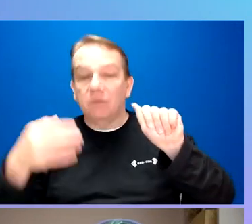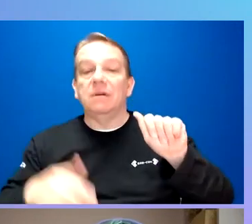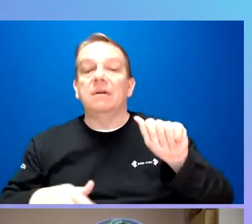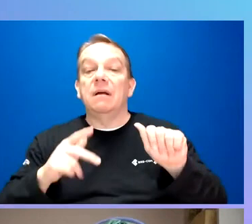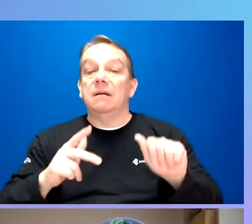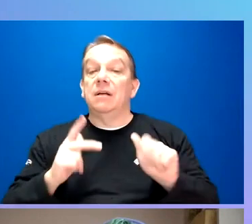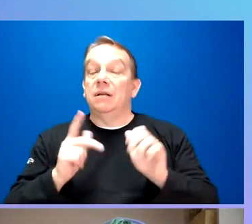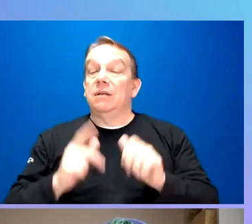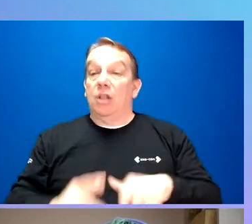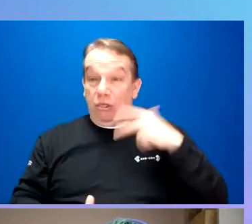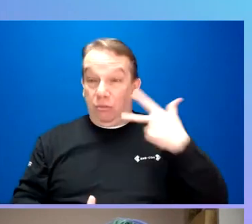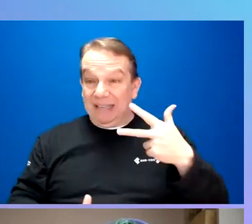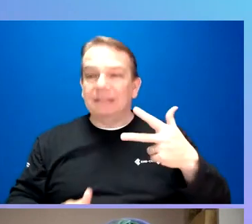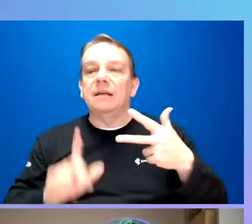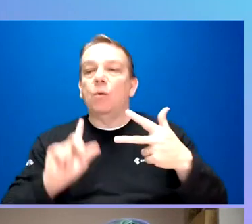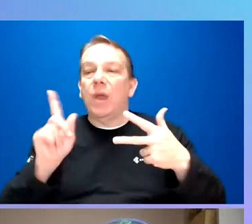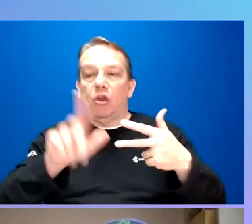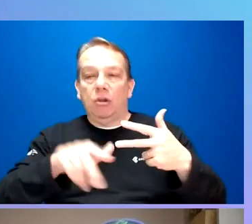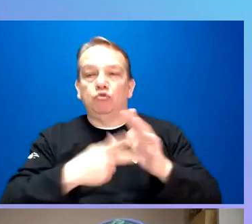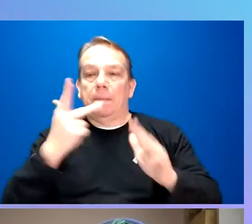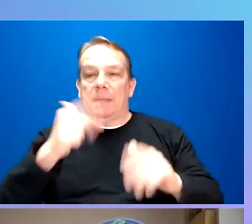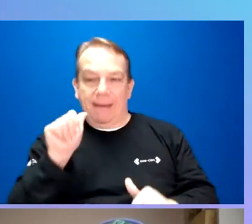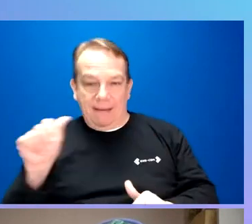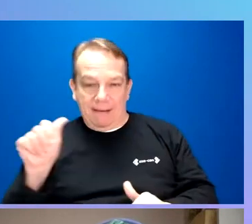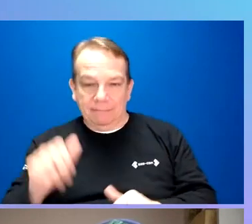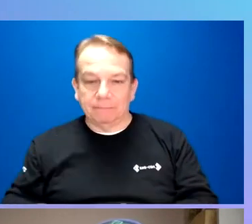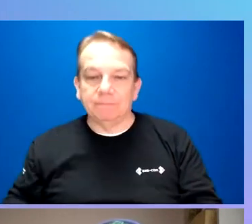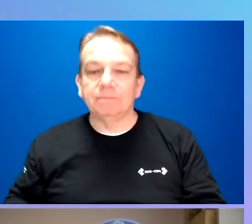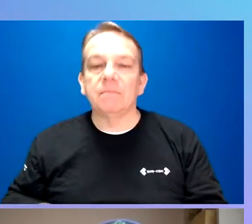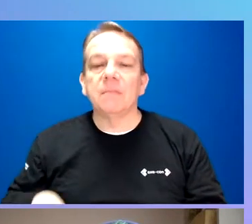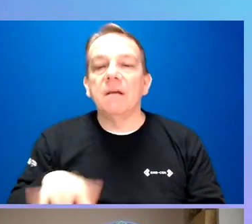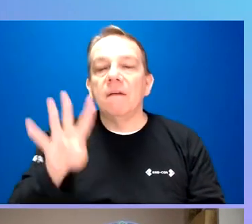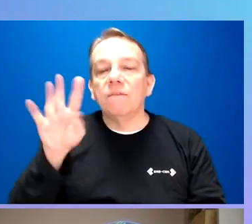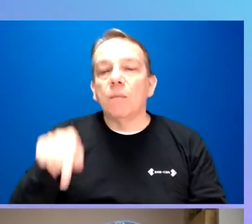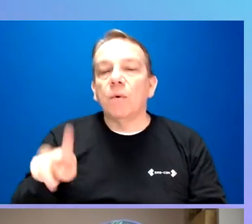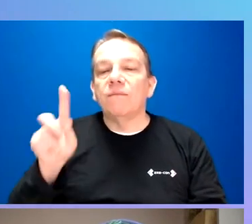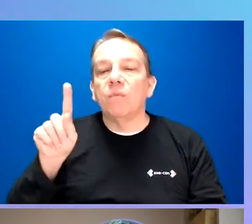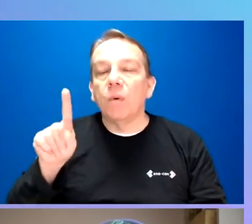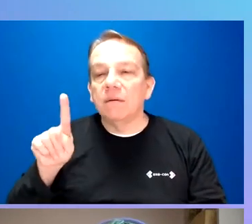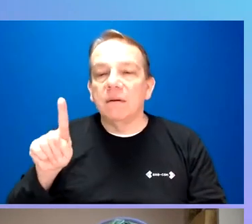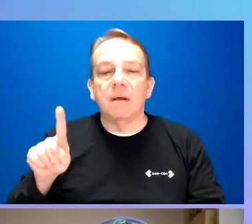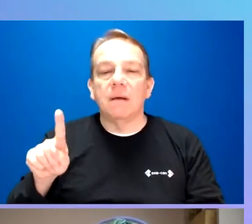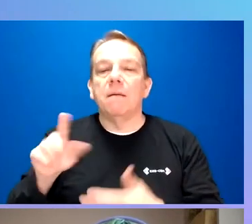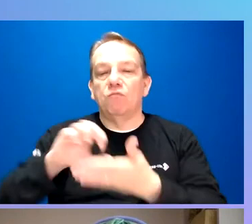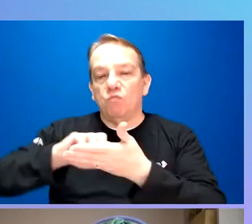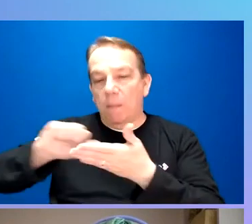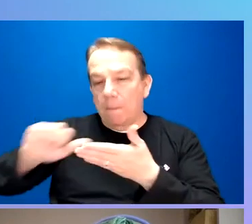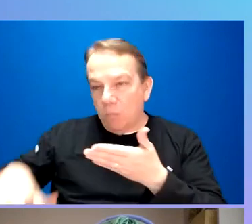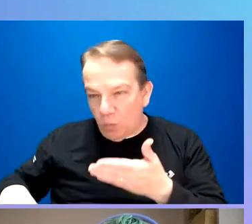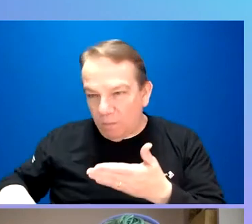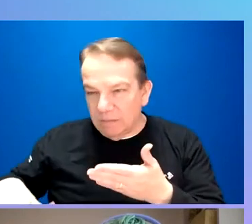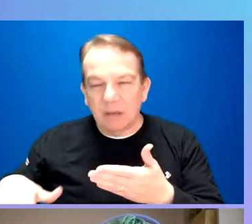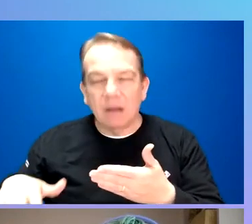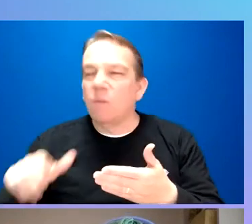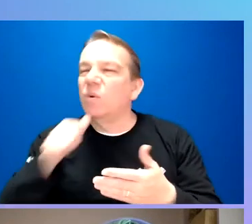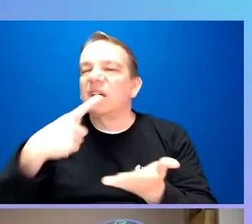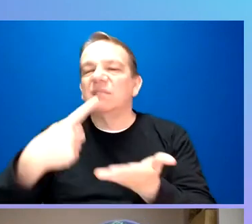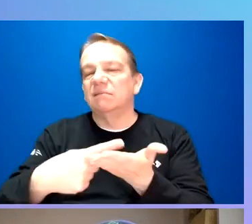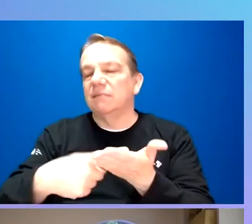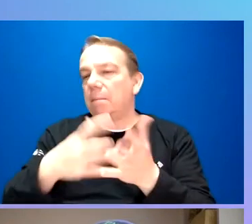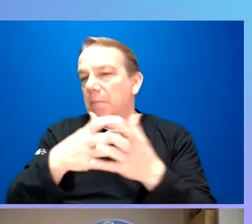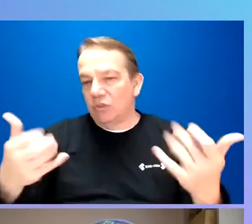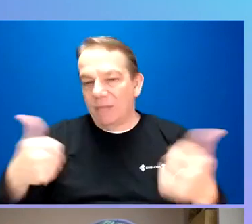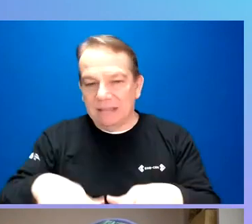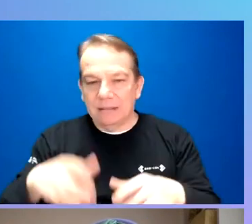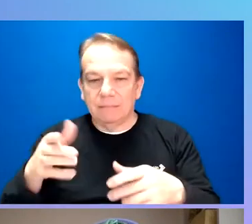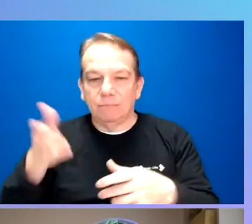There was one success criteria removed, which is 4.4.1 parsing. However, we won't cover that one so much in this presentation,